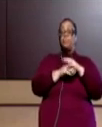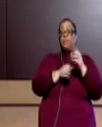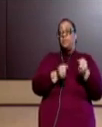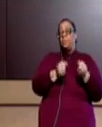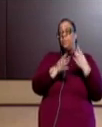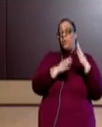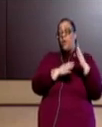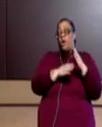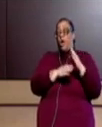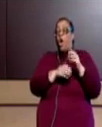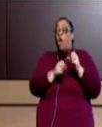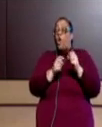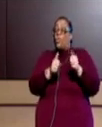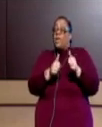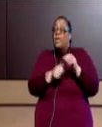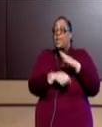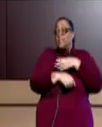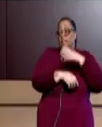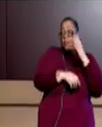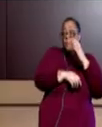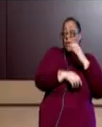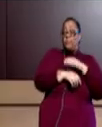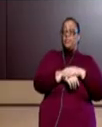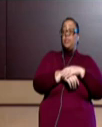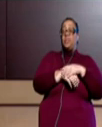now. They're screaming at their children.